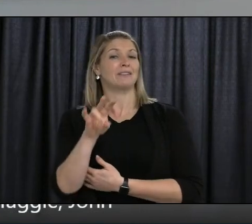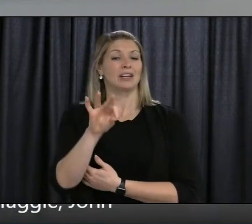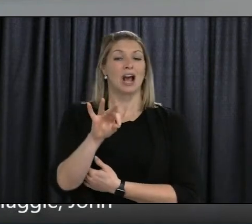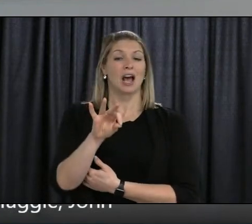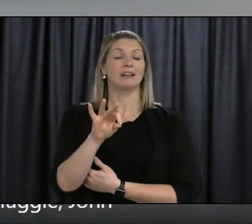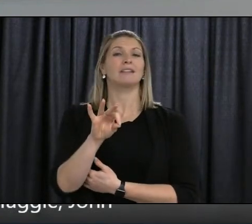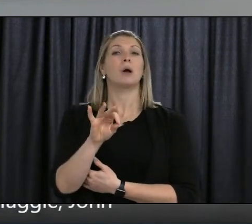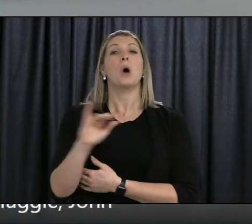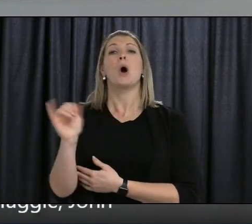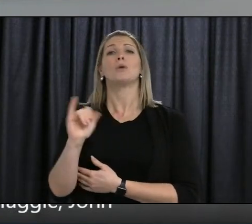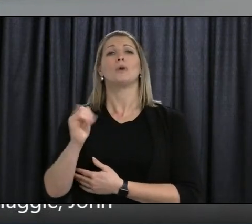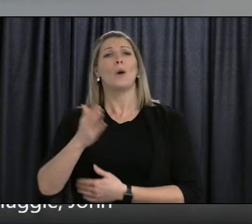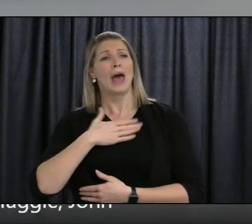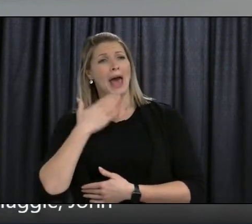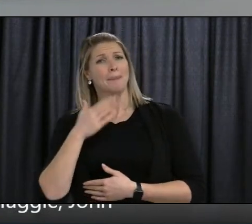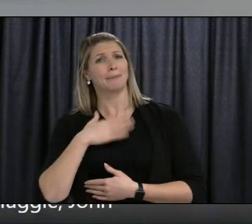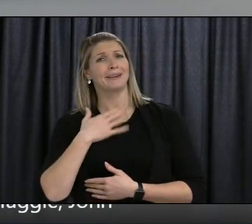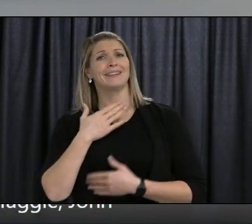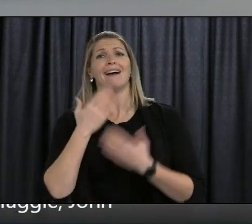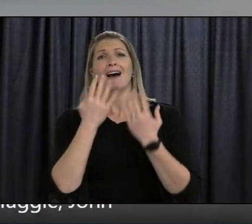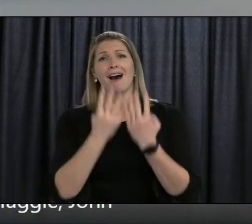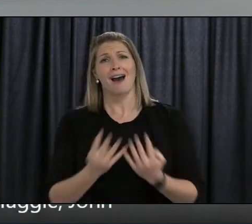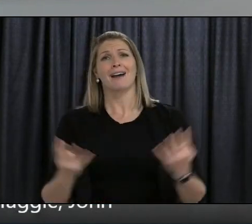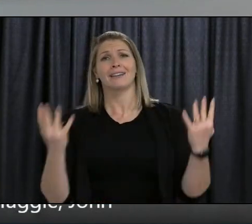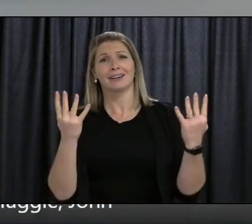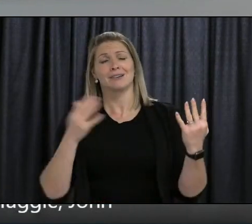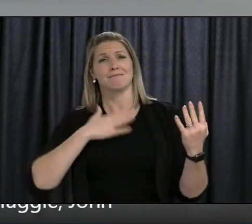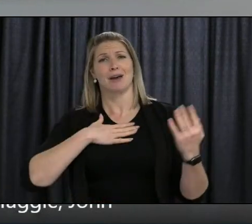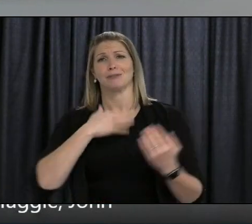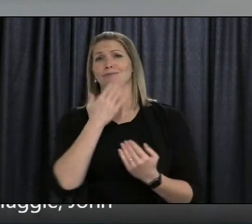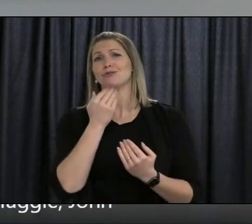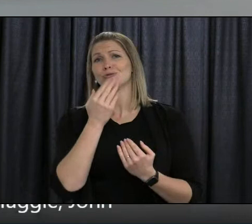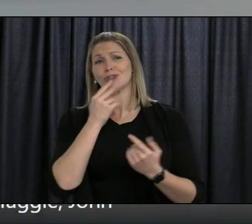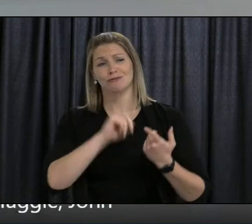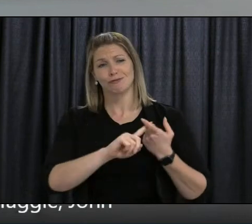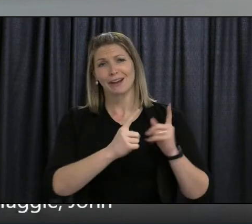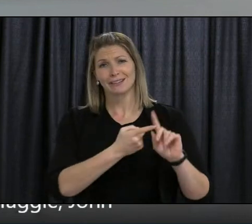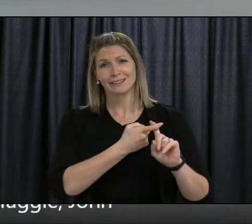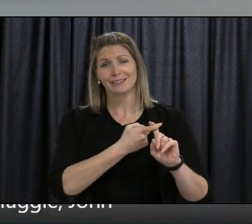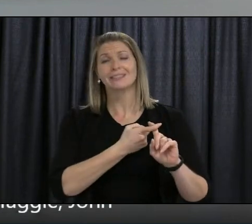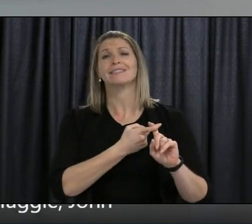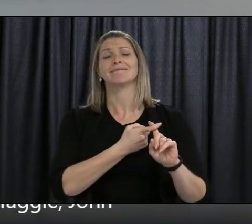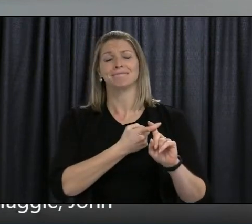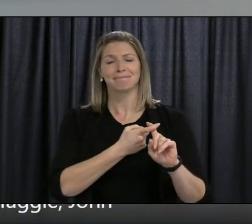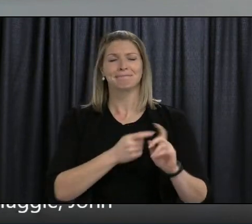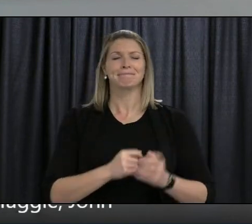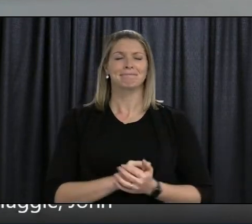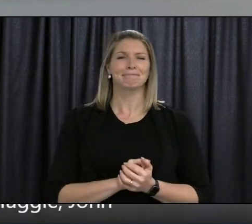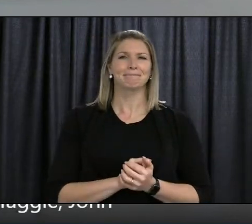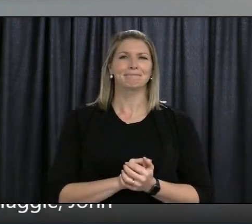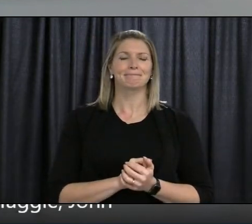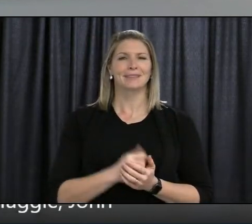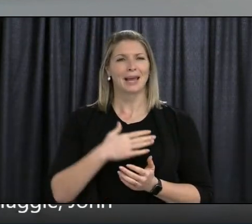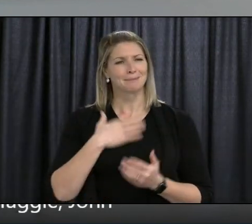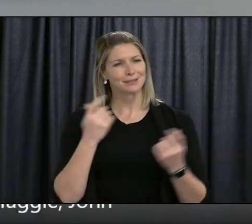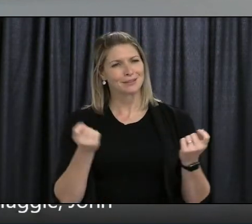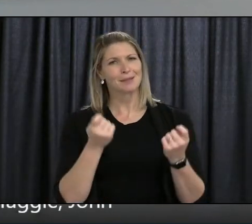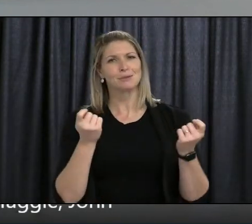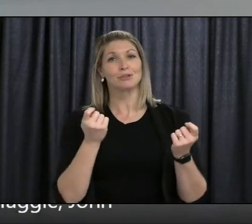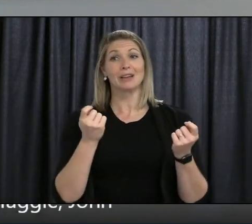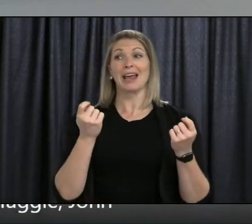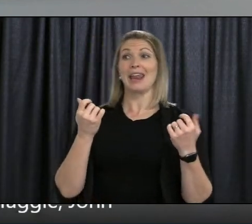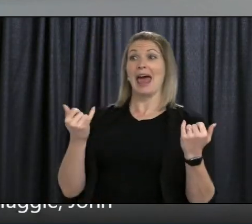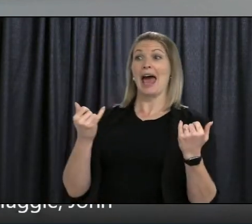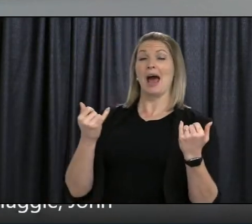friend, and again, I echo Dr. Fitzgerald's sentiments. We have 20 active cases, so